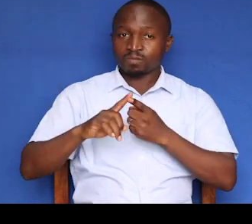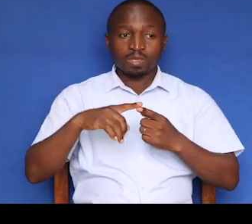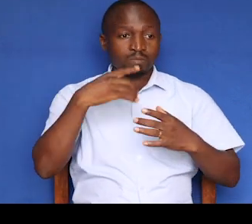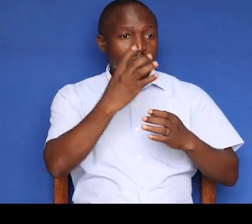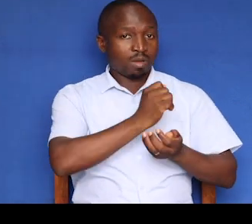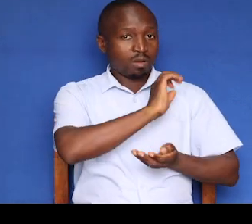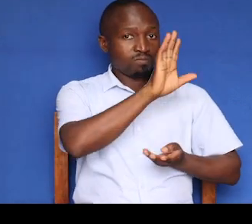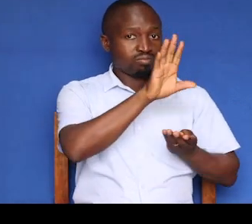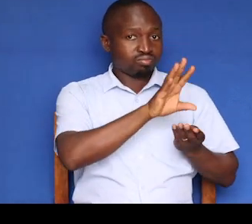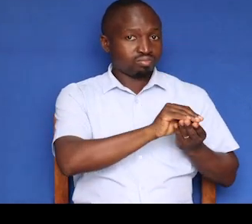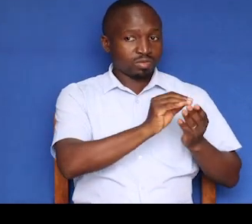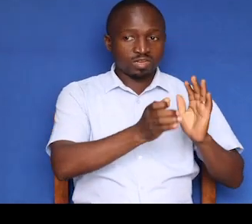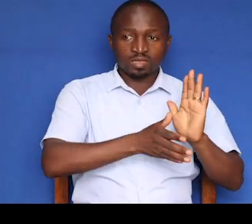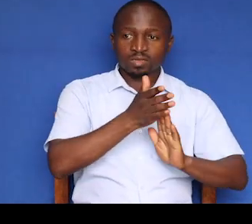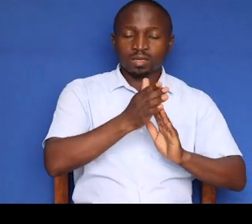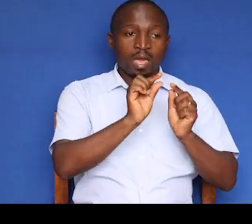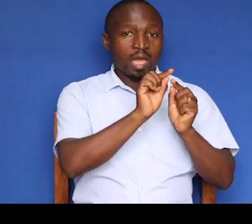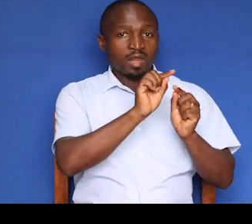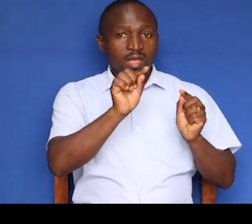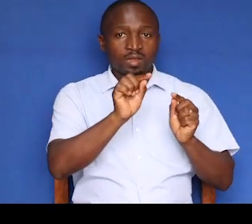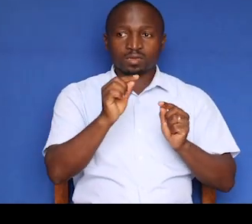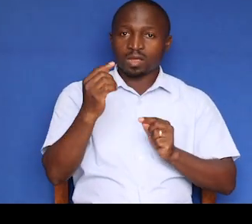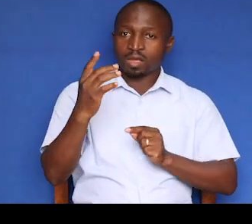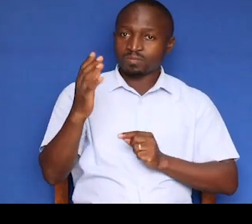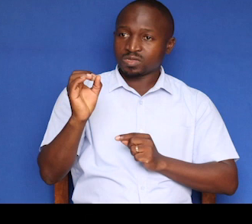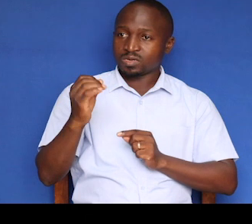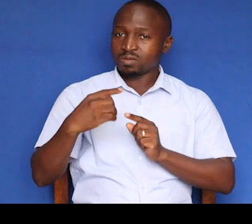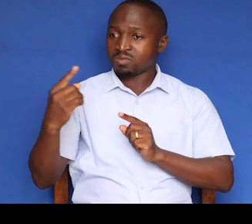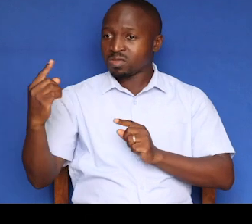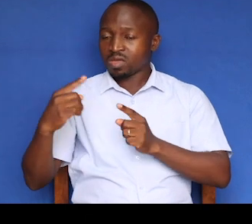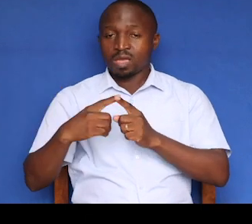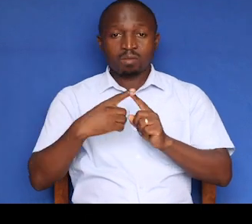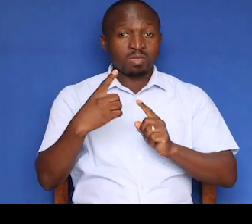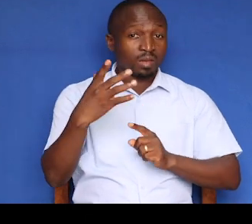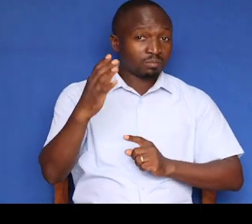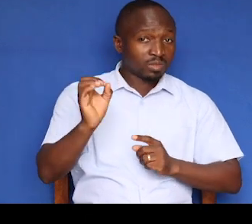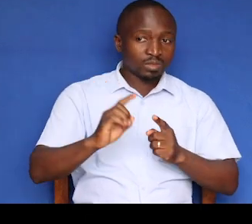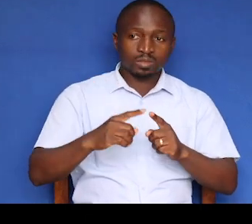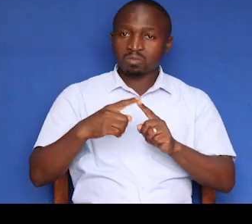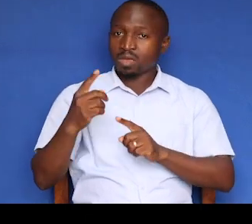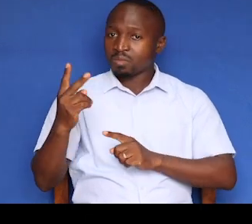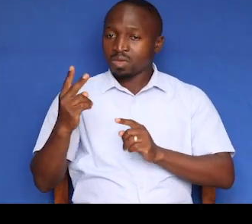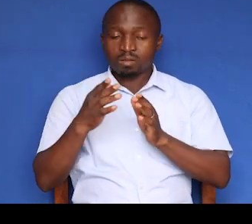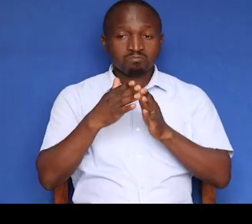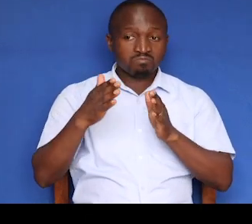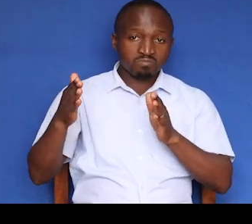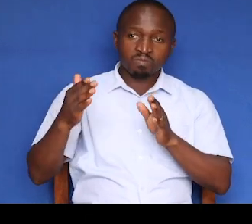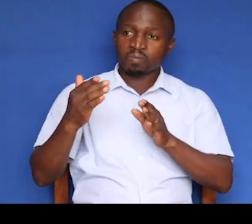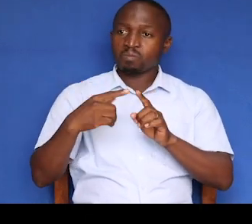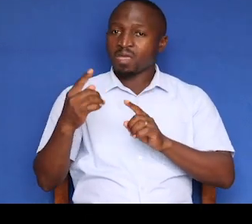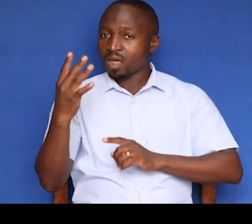total revenue, start with dash, 50, 100, 150, 200 up